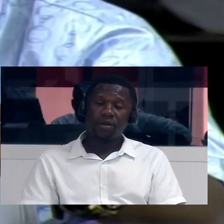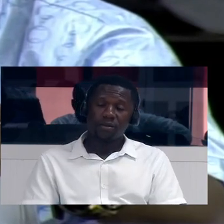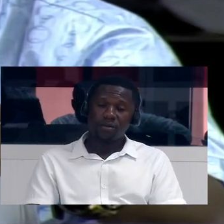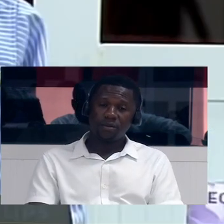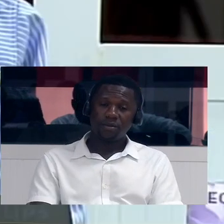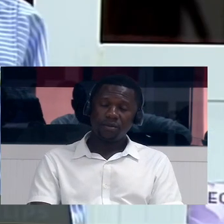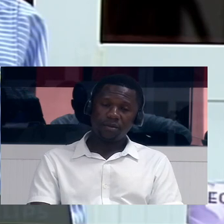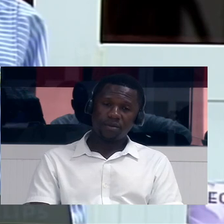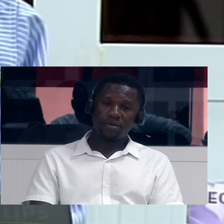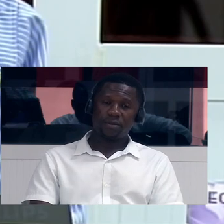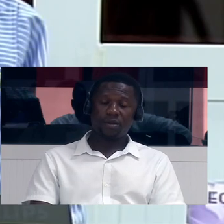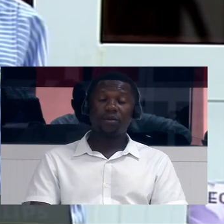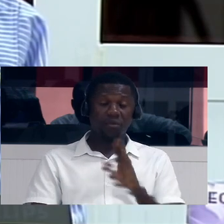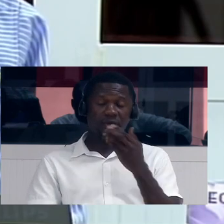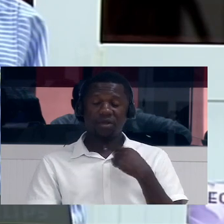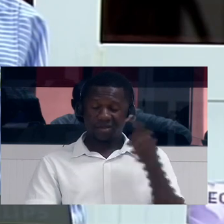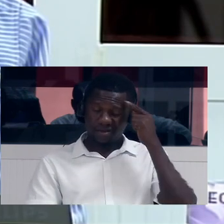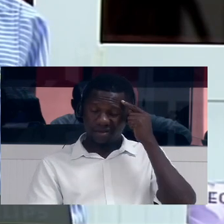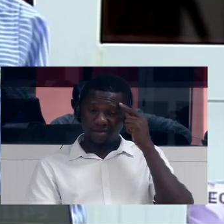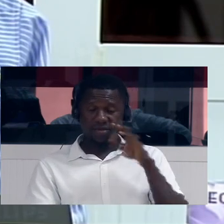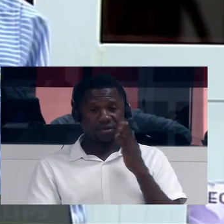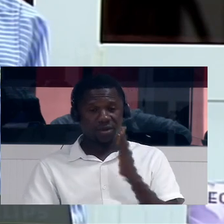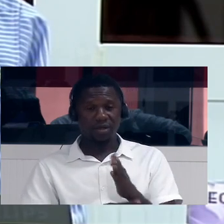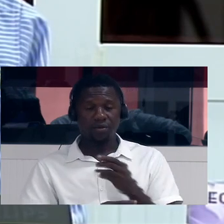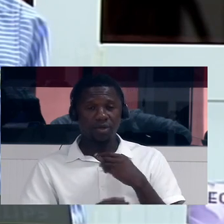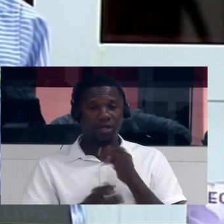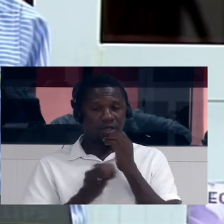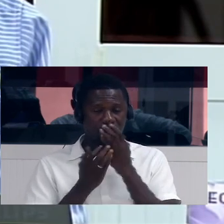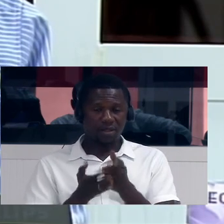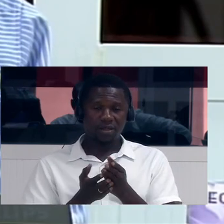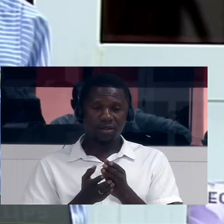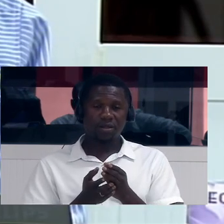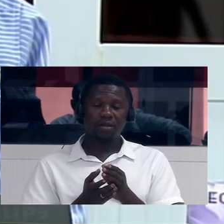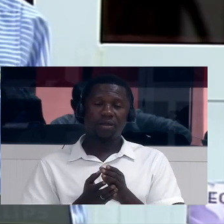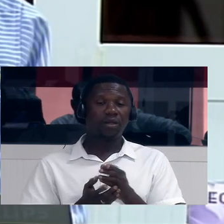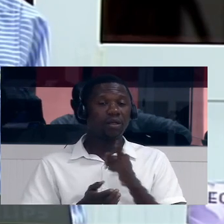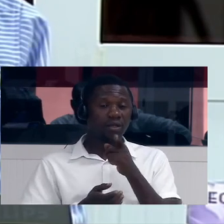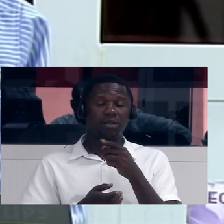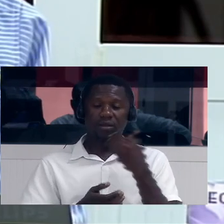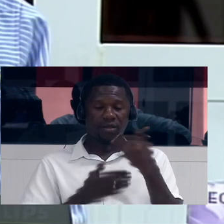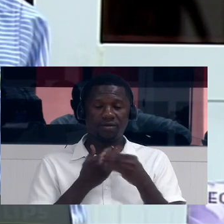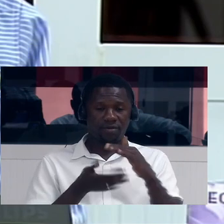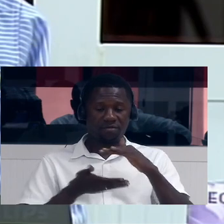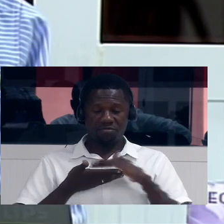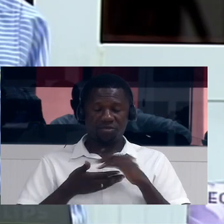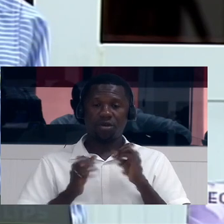Maybe their school of thought may have been right, but like I said, unfortunately, this didn't reach me.